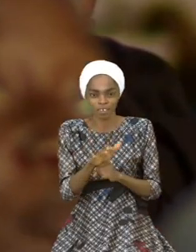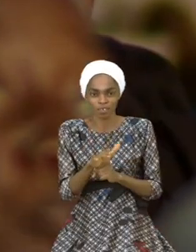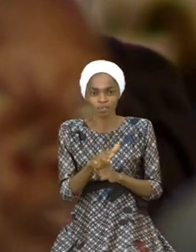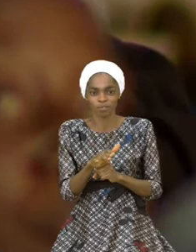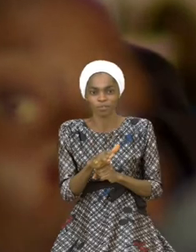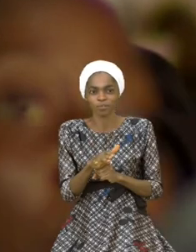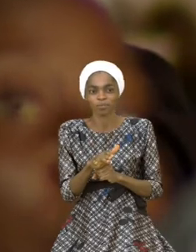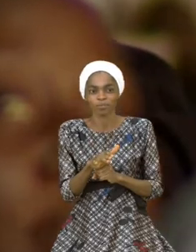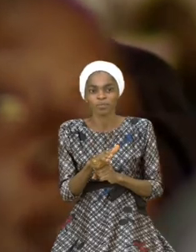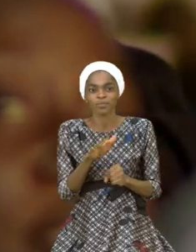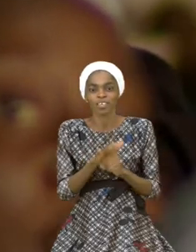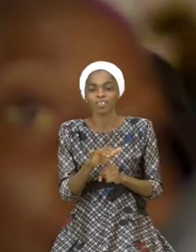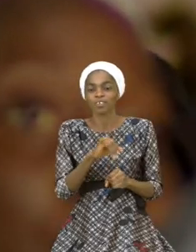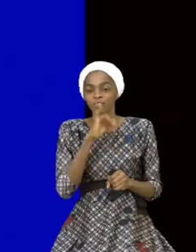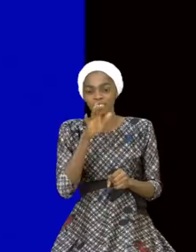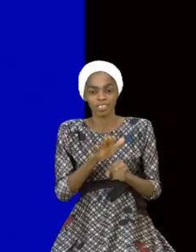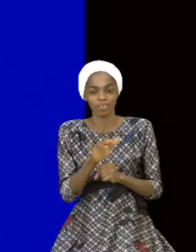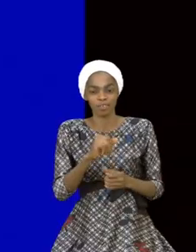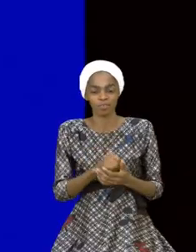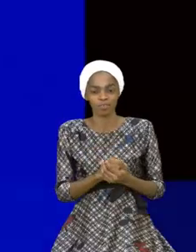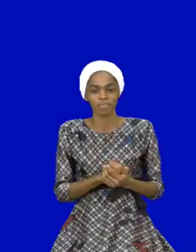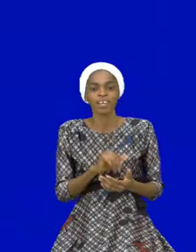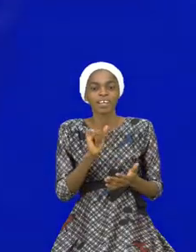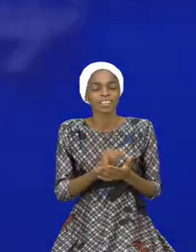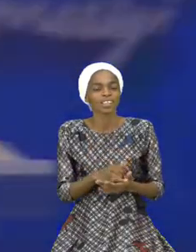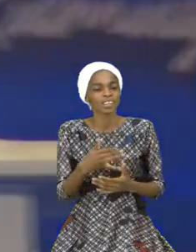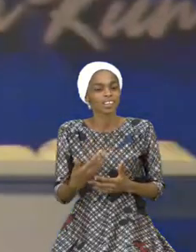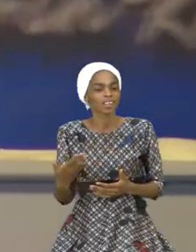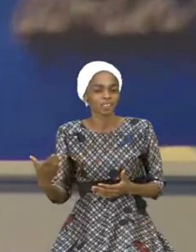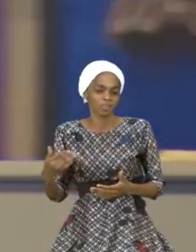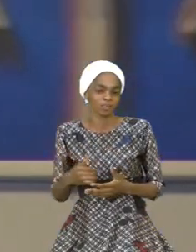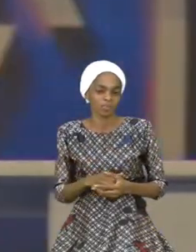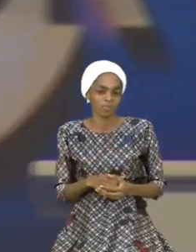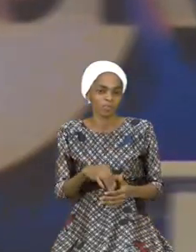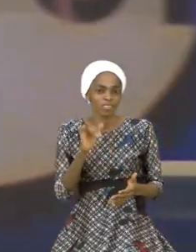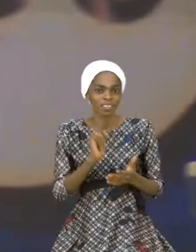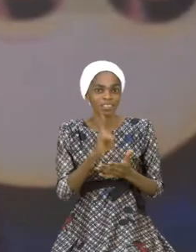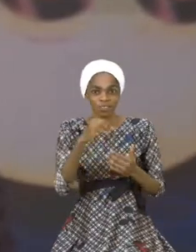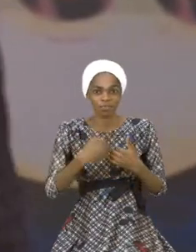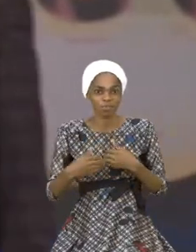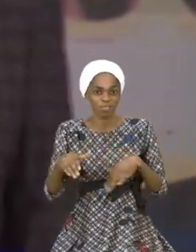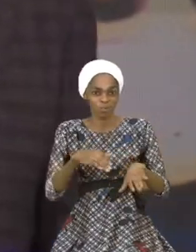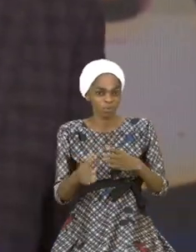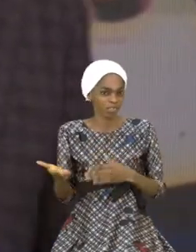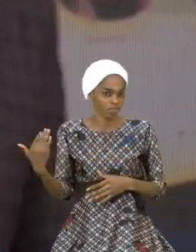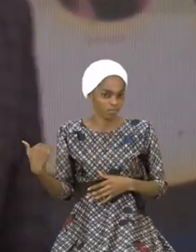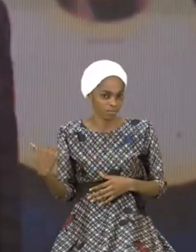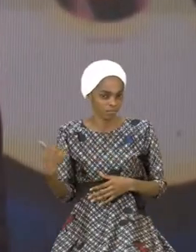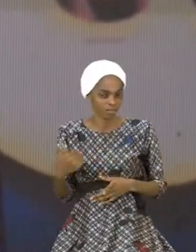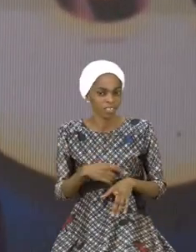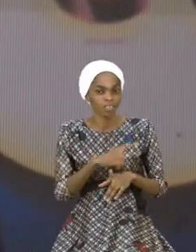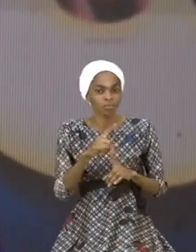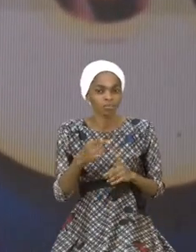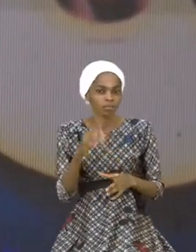he no nothing you know that you've been doing when you keep my